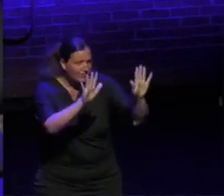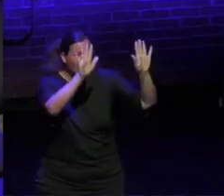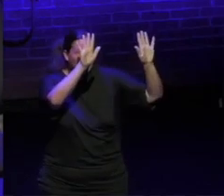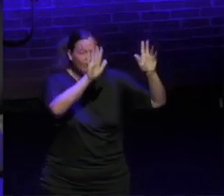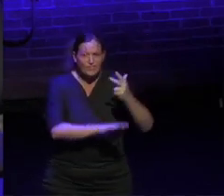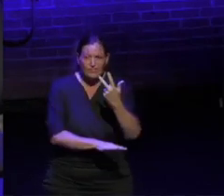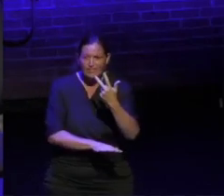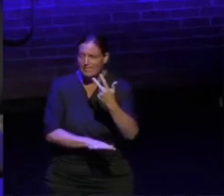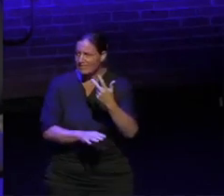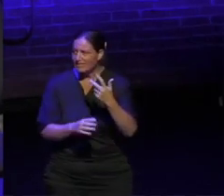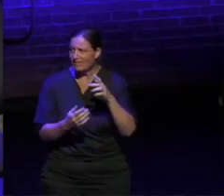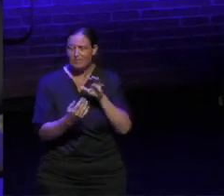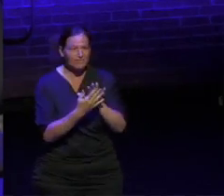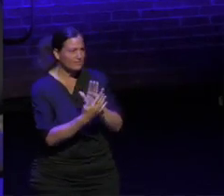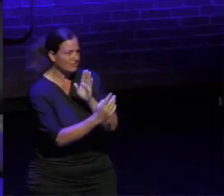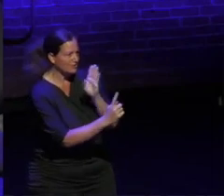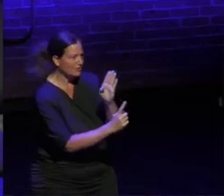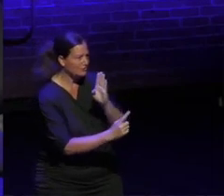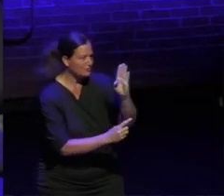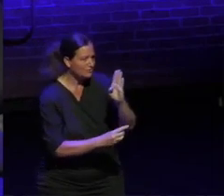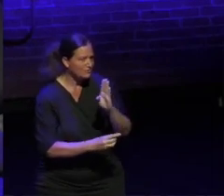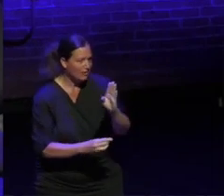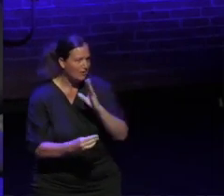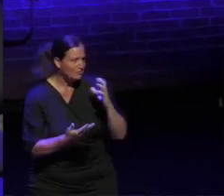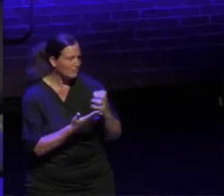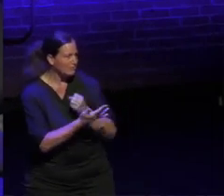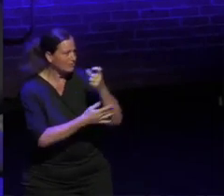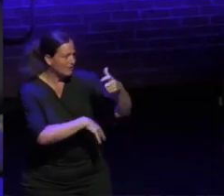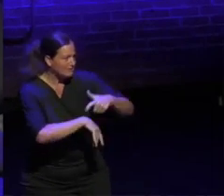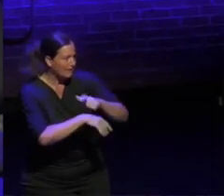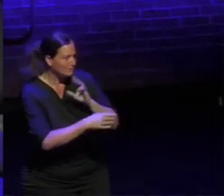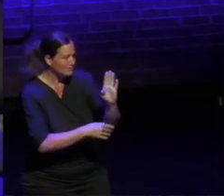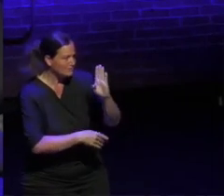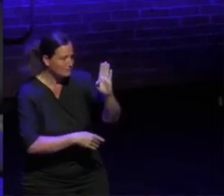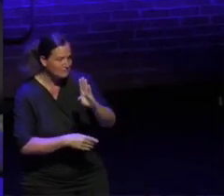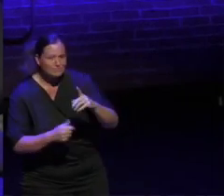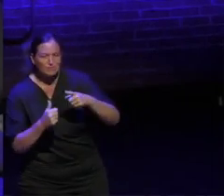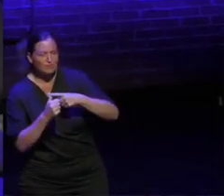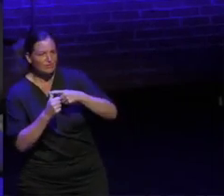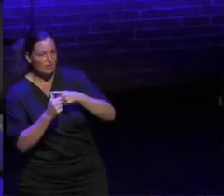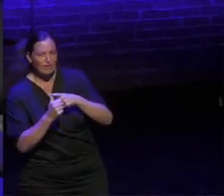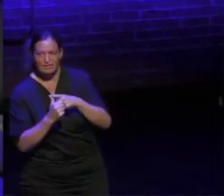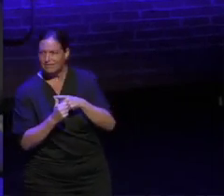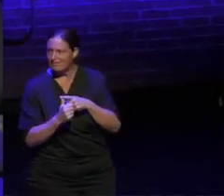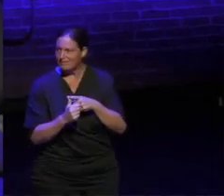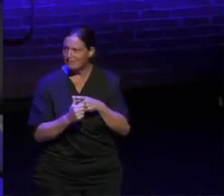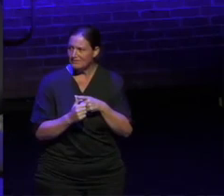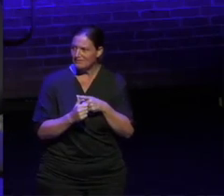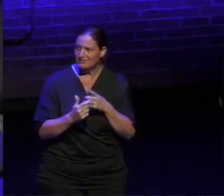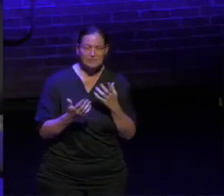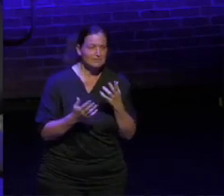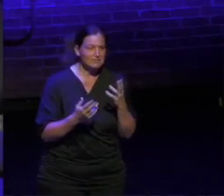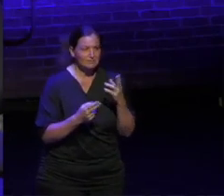Emily said I would have the chance to address you directly, and I'm going to use my time to do that. First of all, may the universe